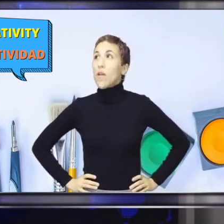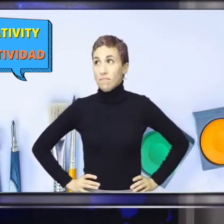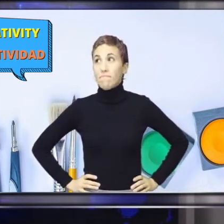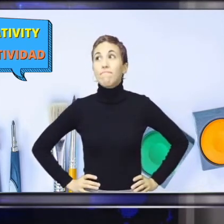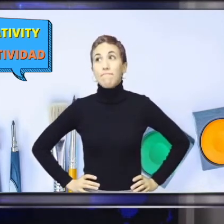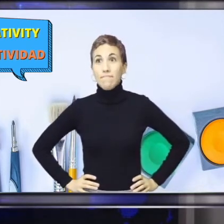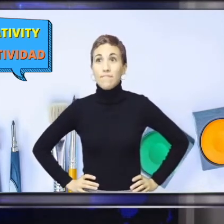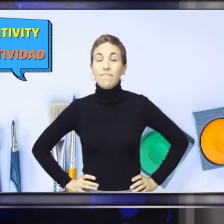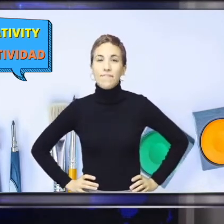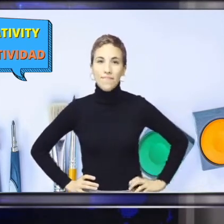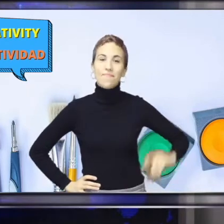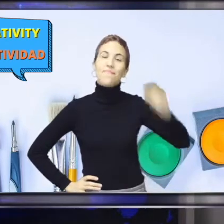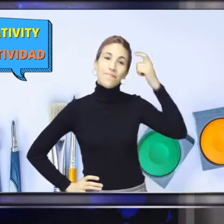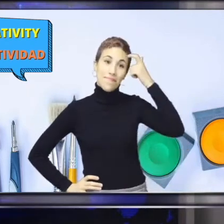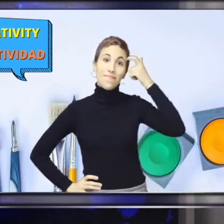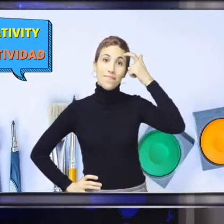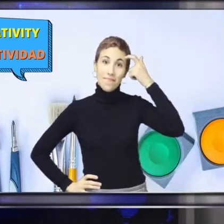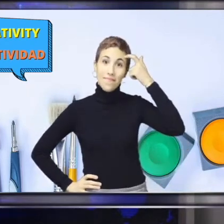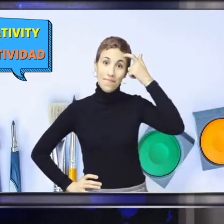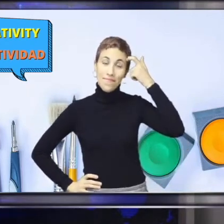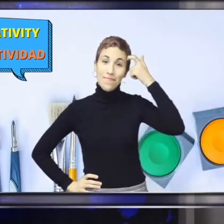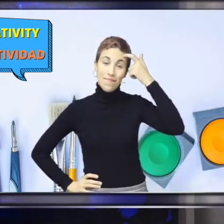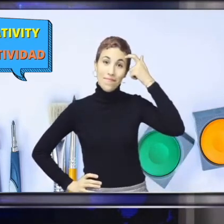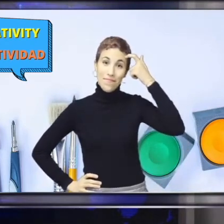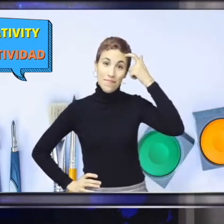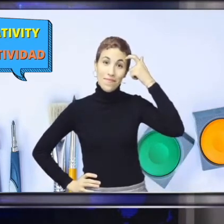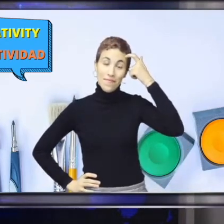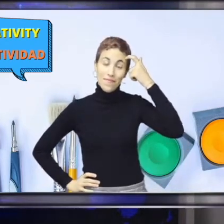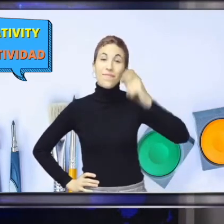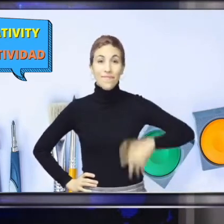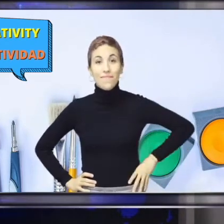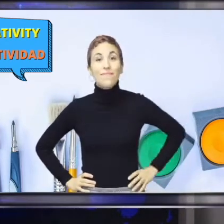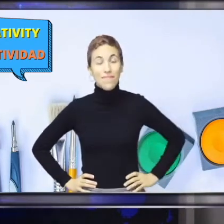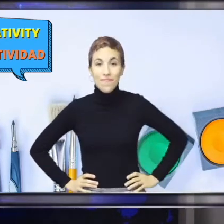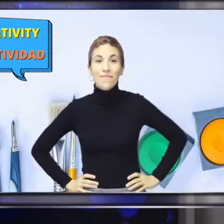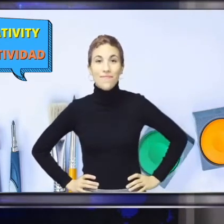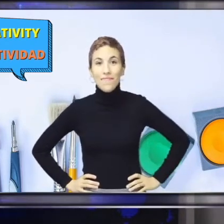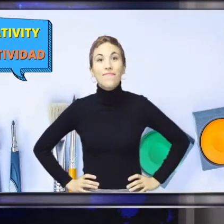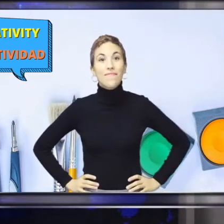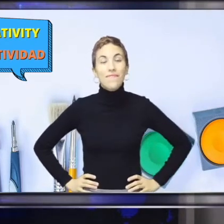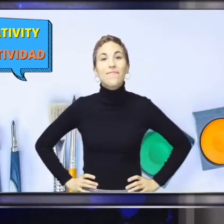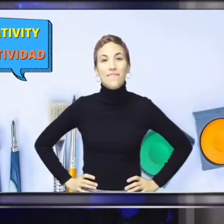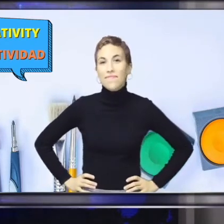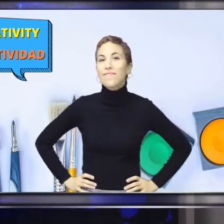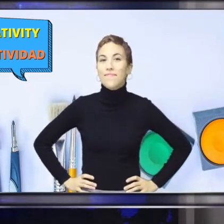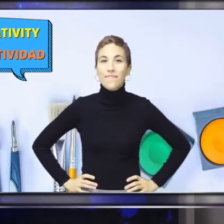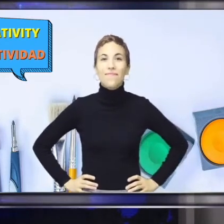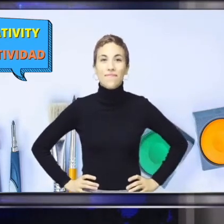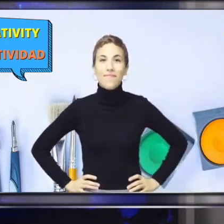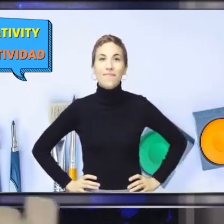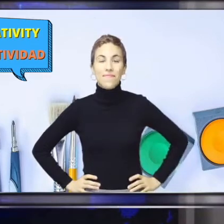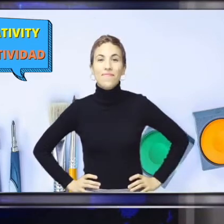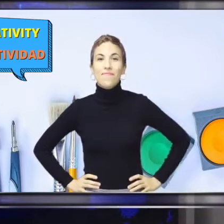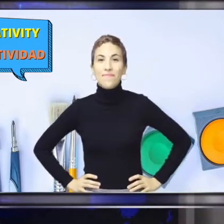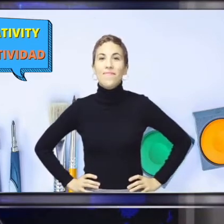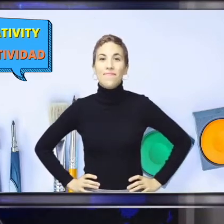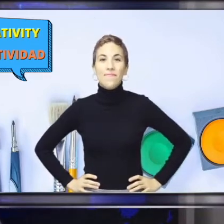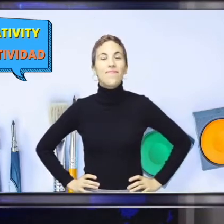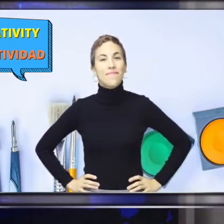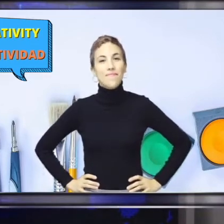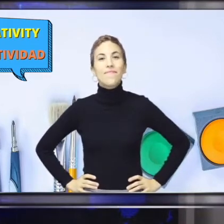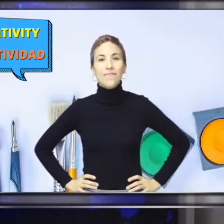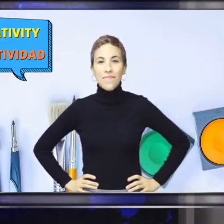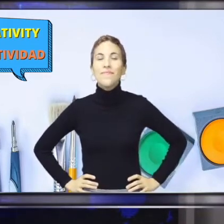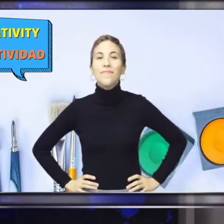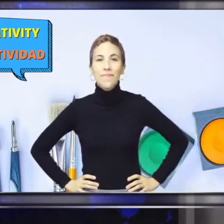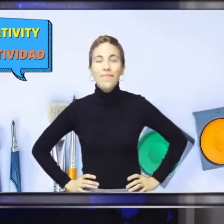So, we use video, we use performance, we use music, and we use all sorts of creative things